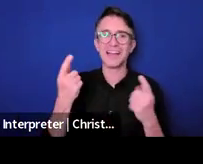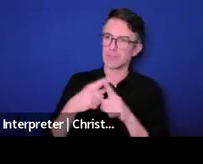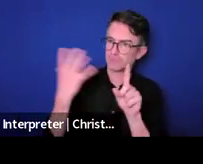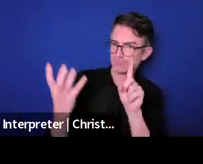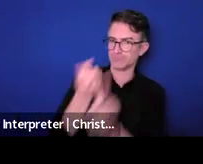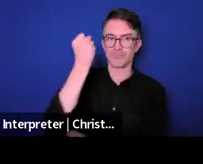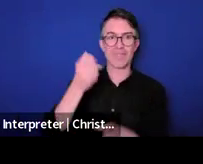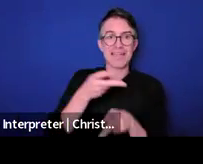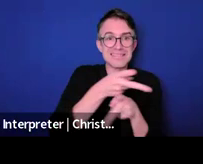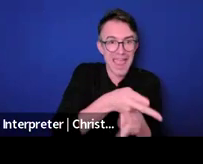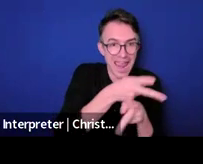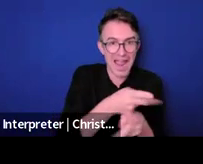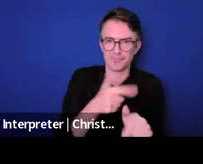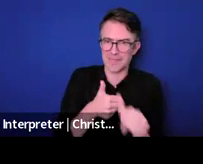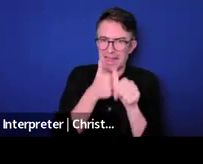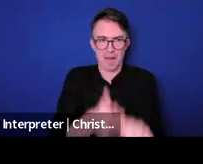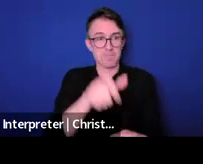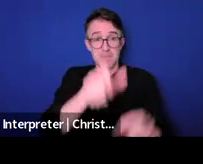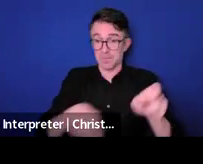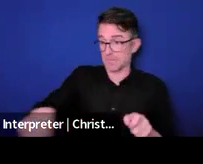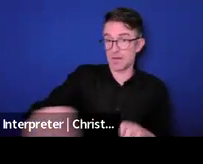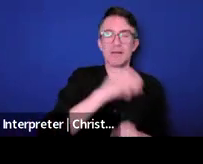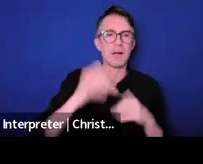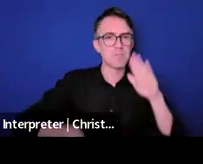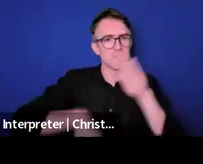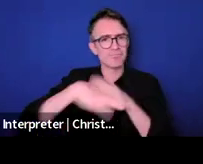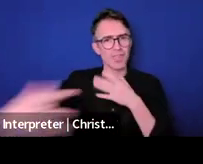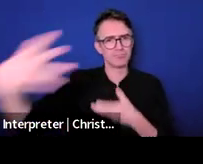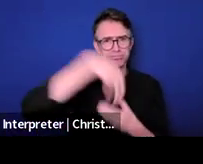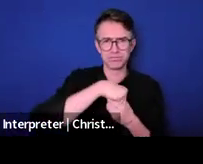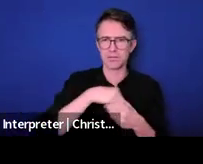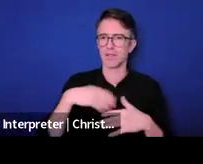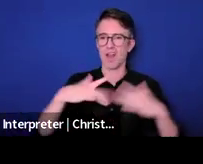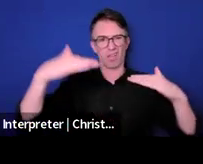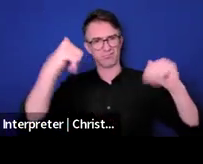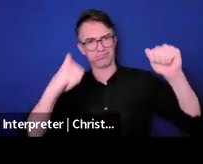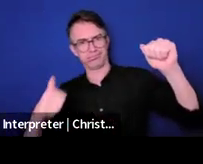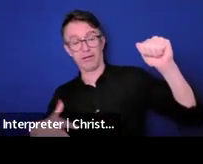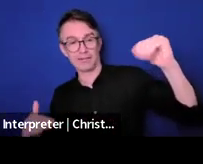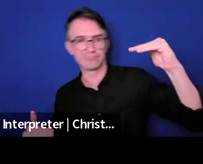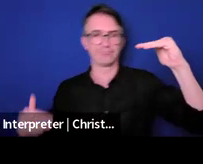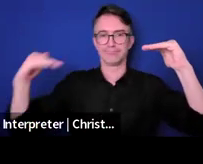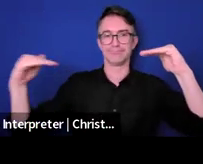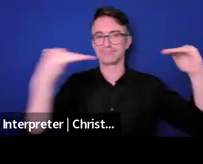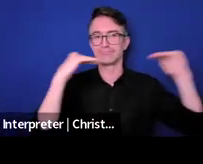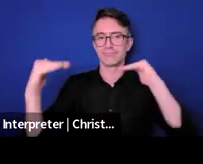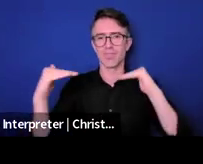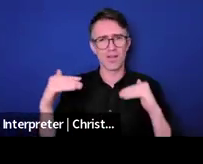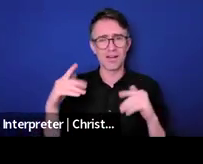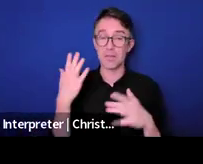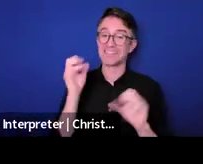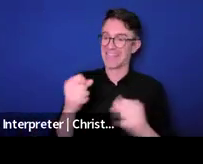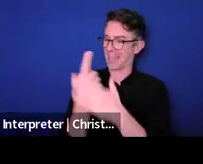participation. They foster equality, equity, provide dignified and autonomous and independent living. I'm not going